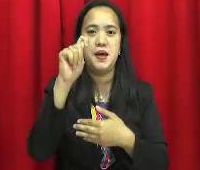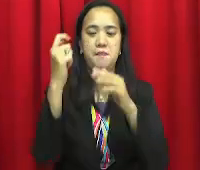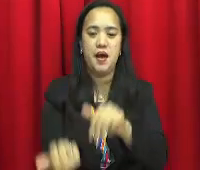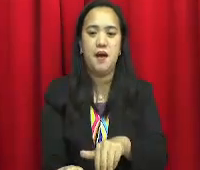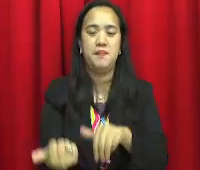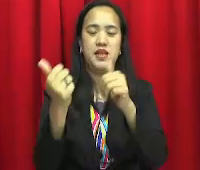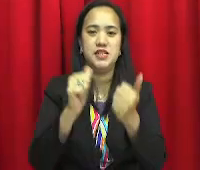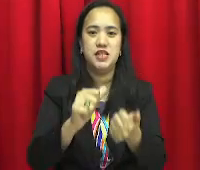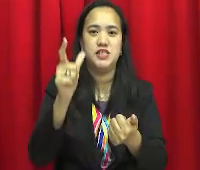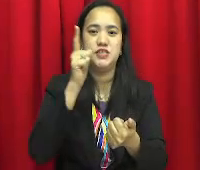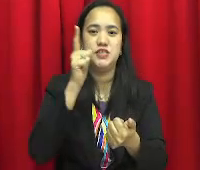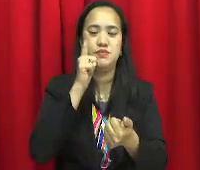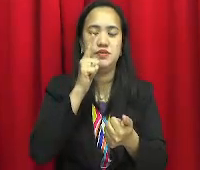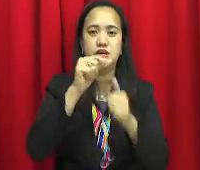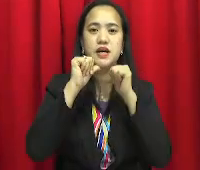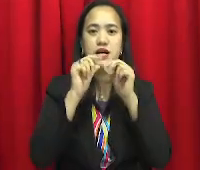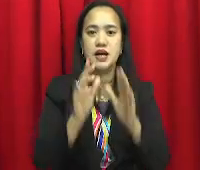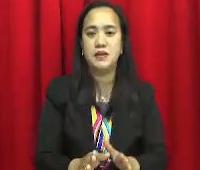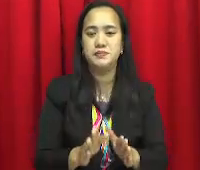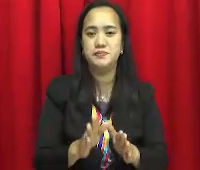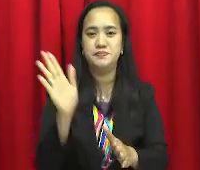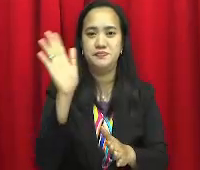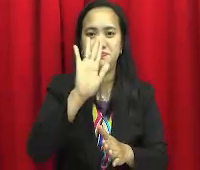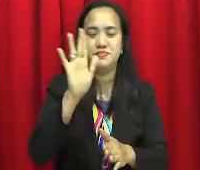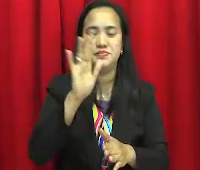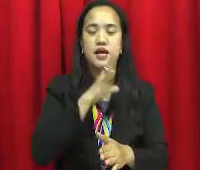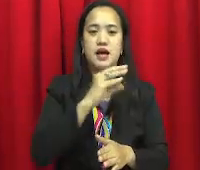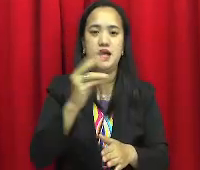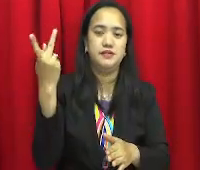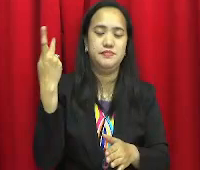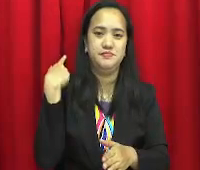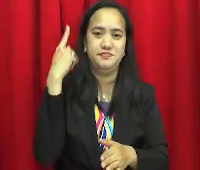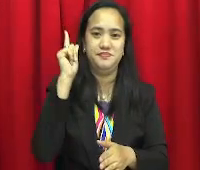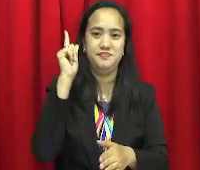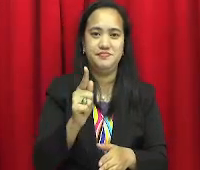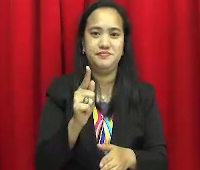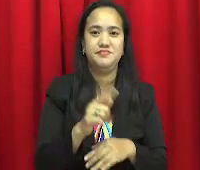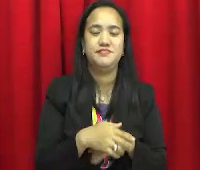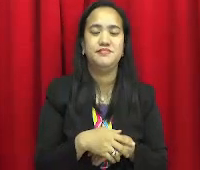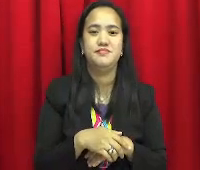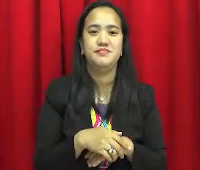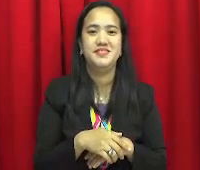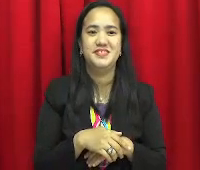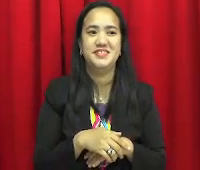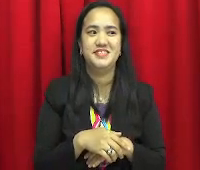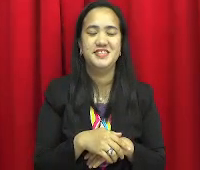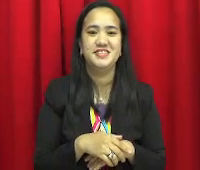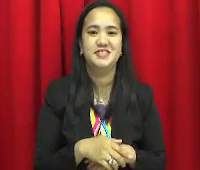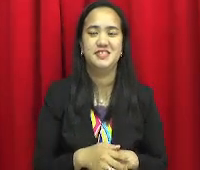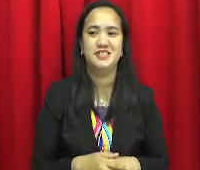The Baptist Lunch. God bless you all. And I love you all. Amen. Bye.